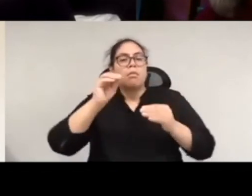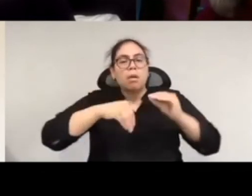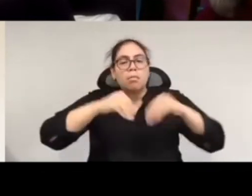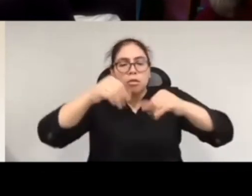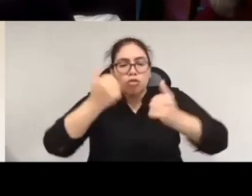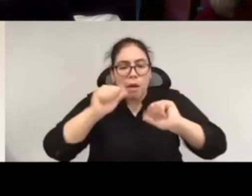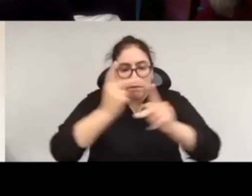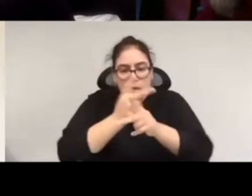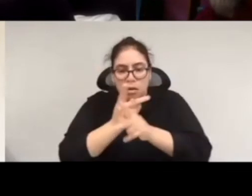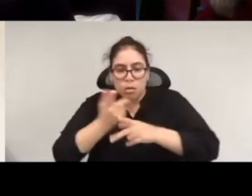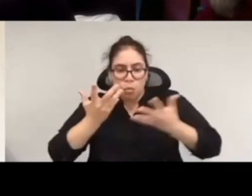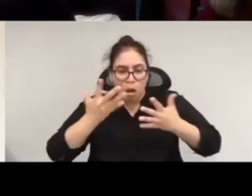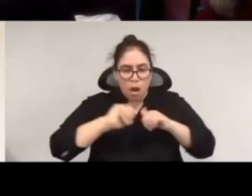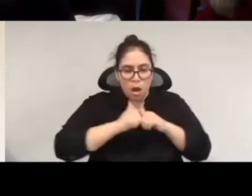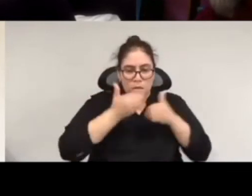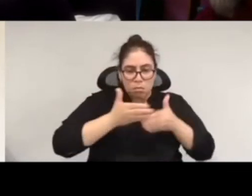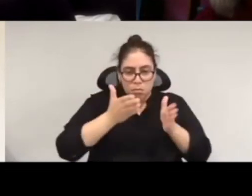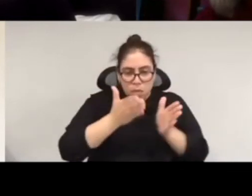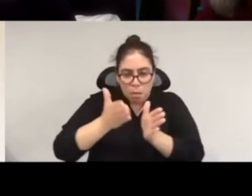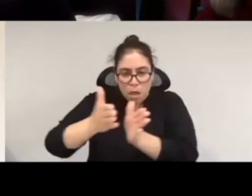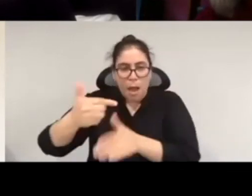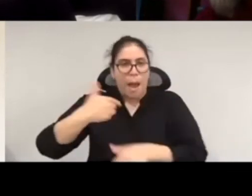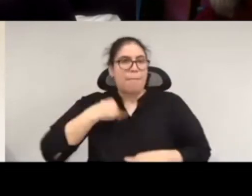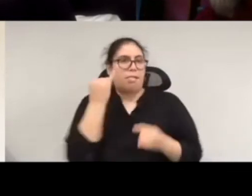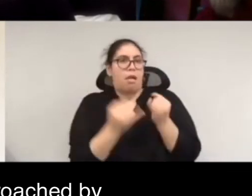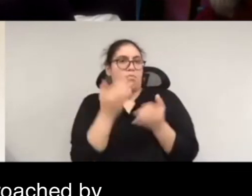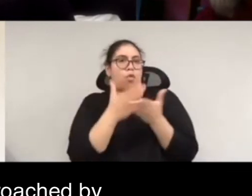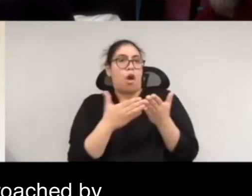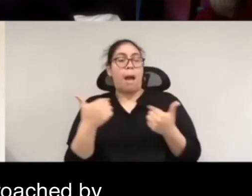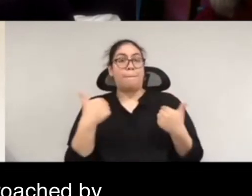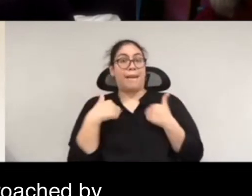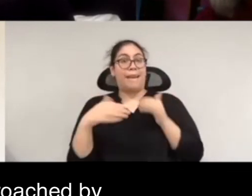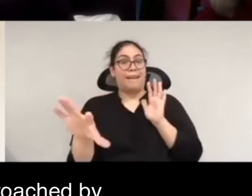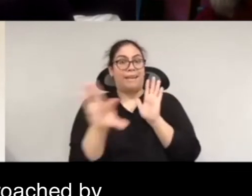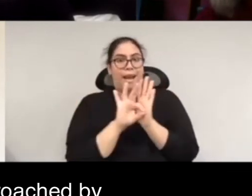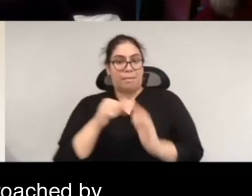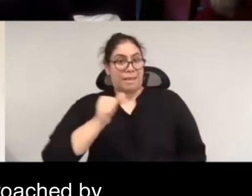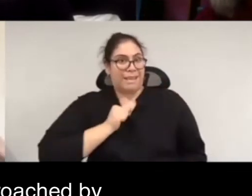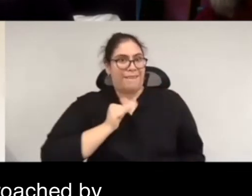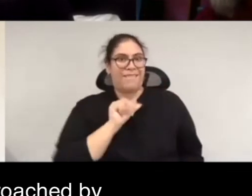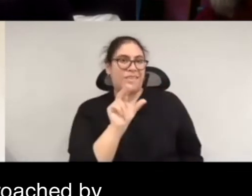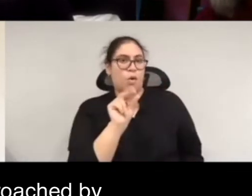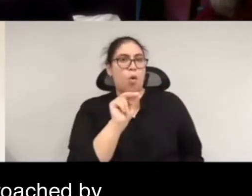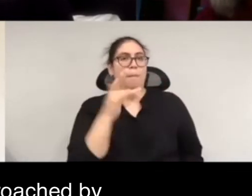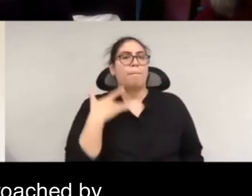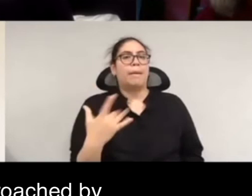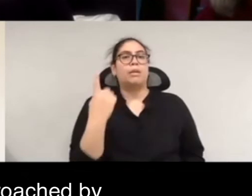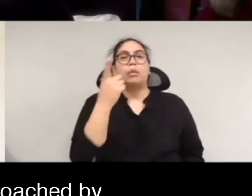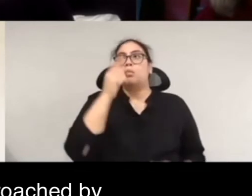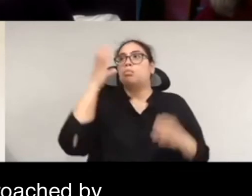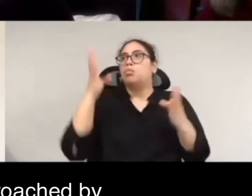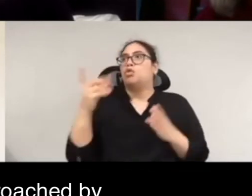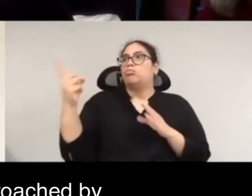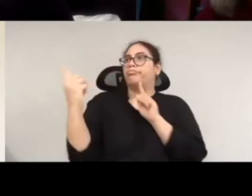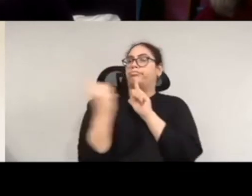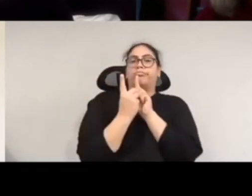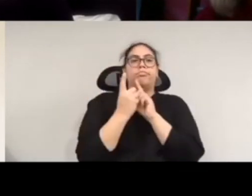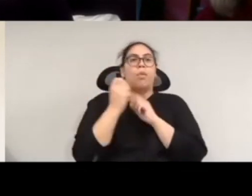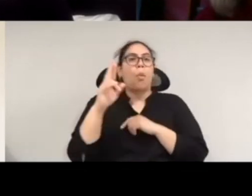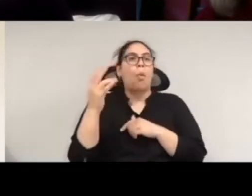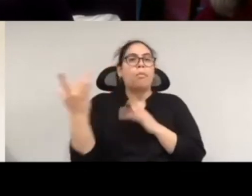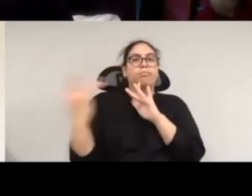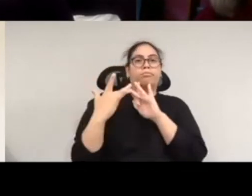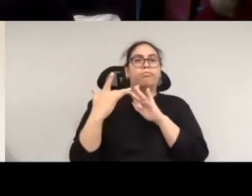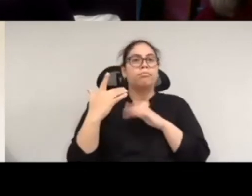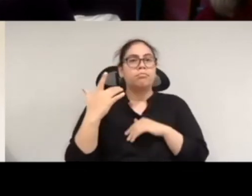on to distribution. And so I'm not casting myself. I am approached by whomever to do a project, whether that's a